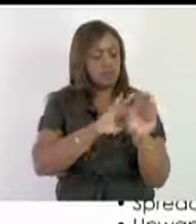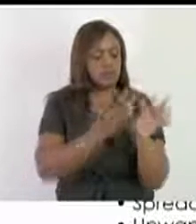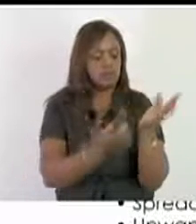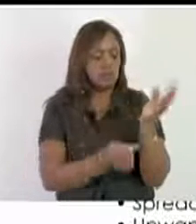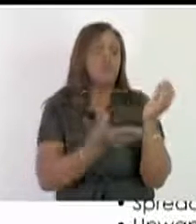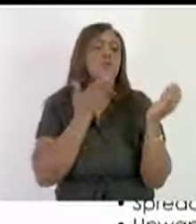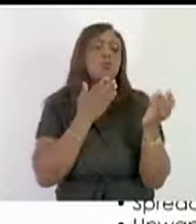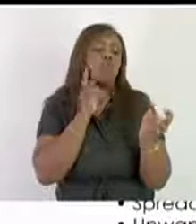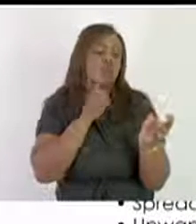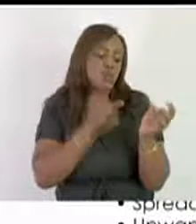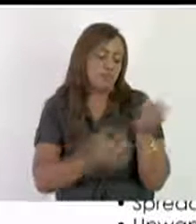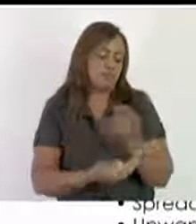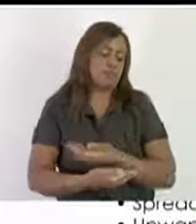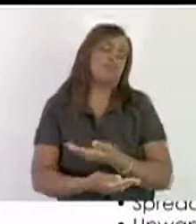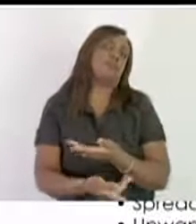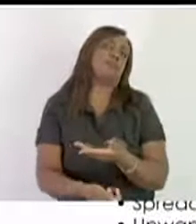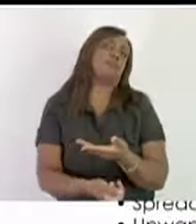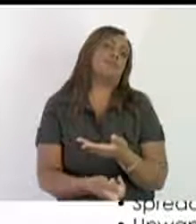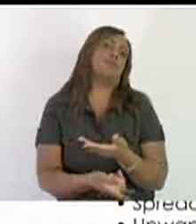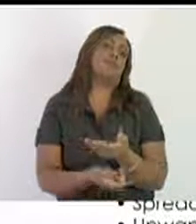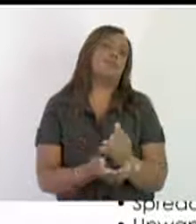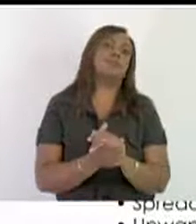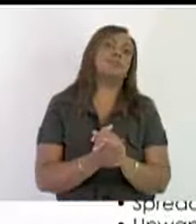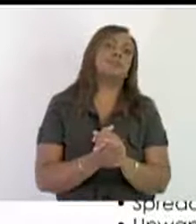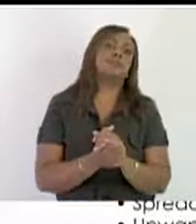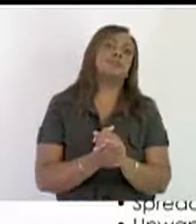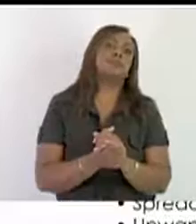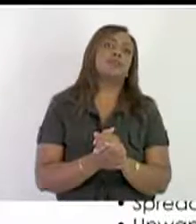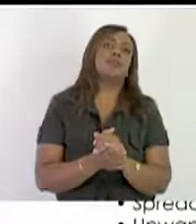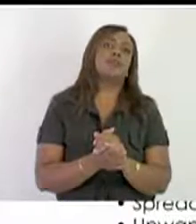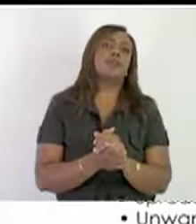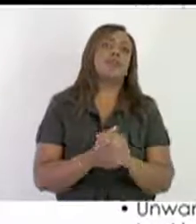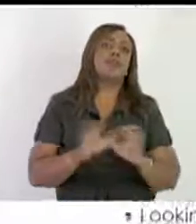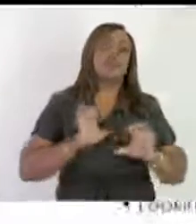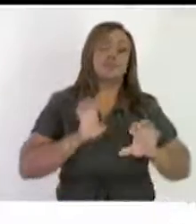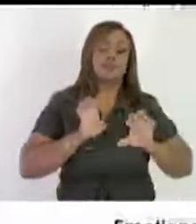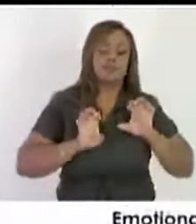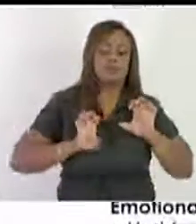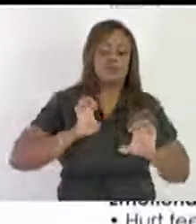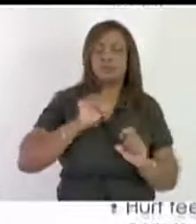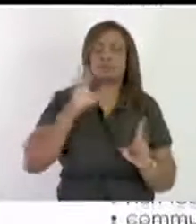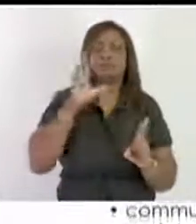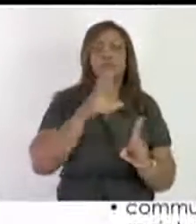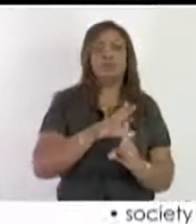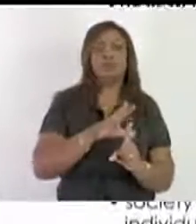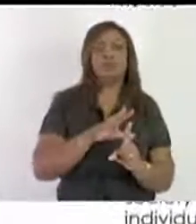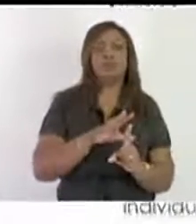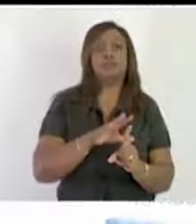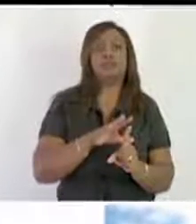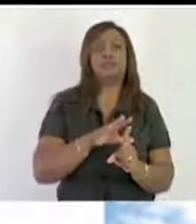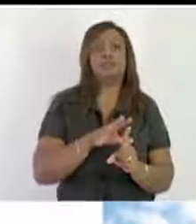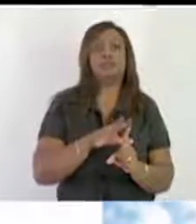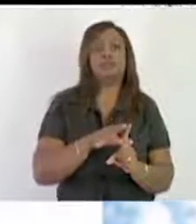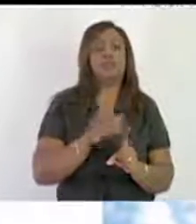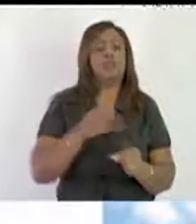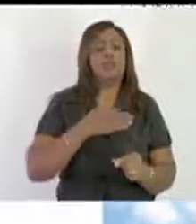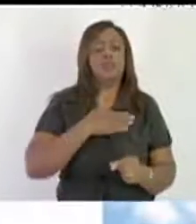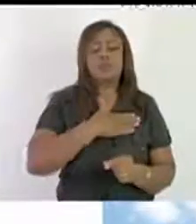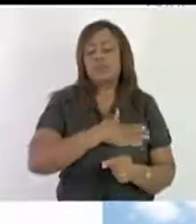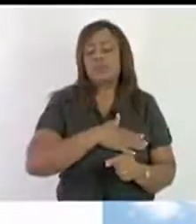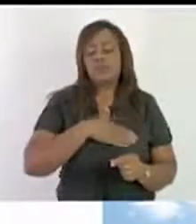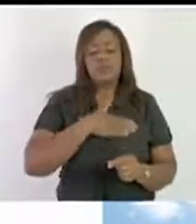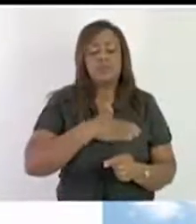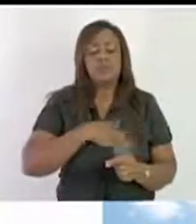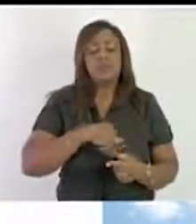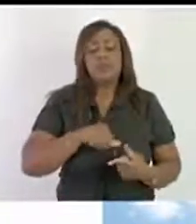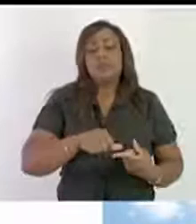community, yes, or your family members. Now, what are the emotional impacts? This is the hurt of feelings. When you are,